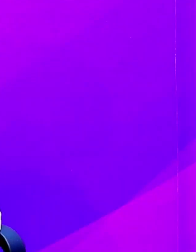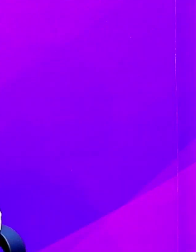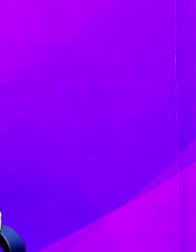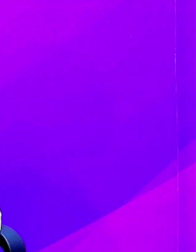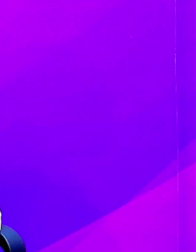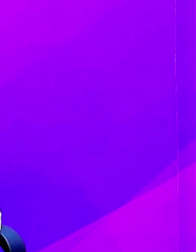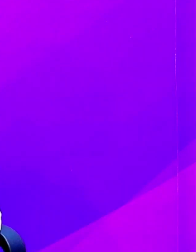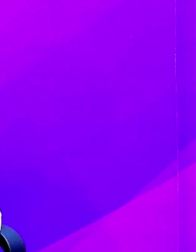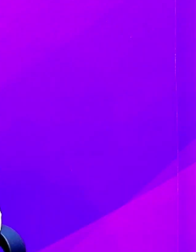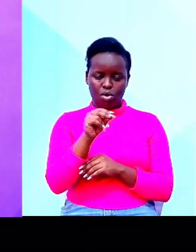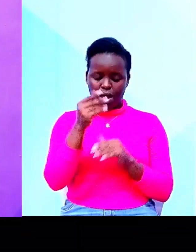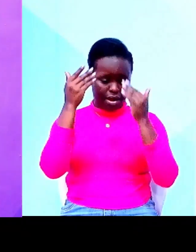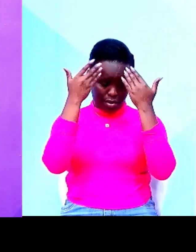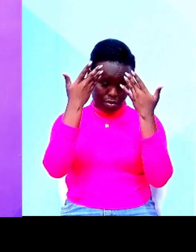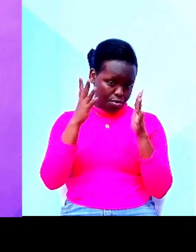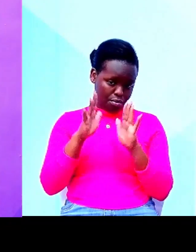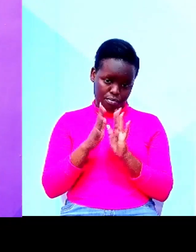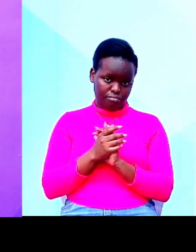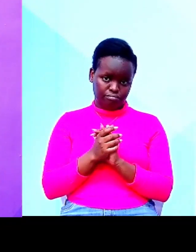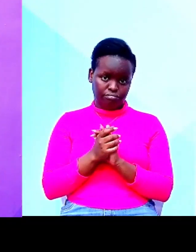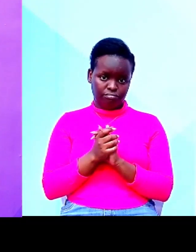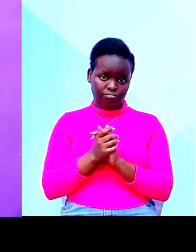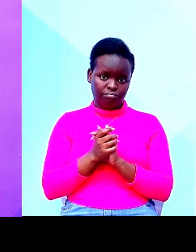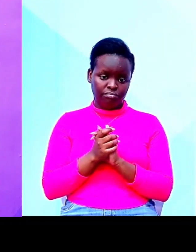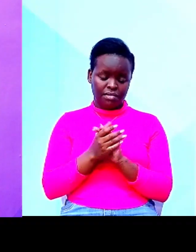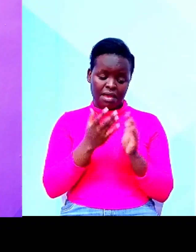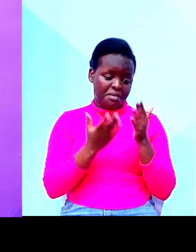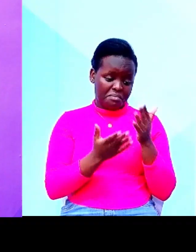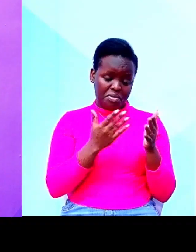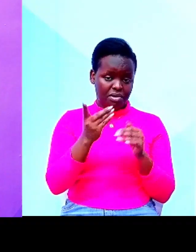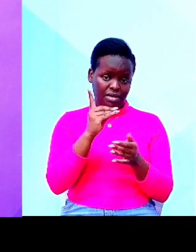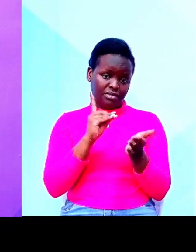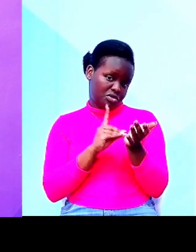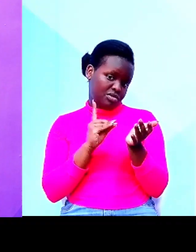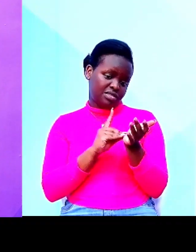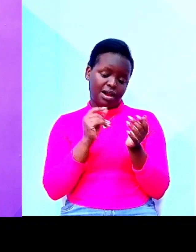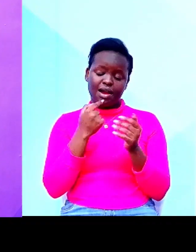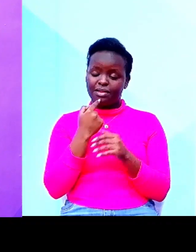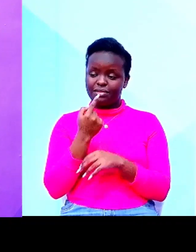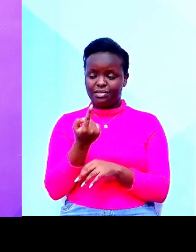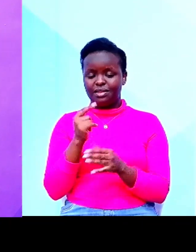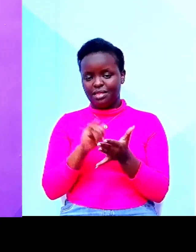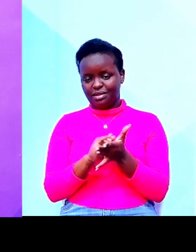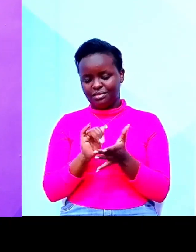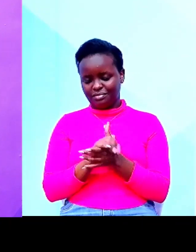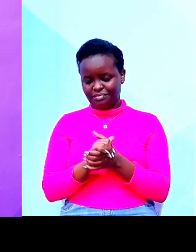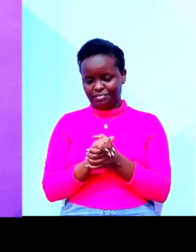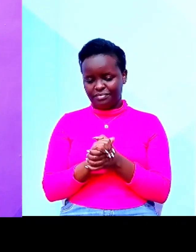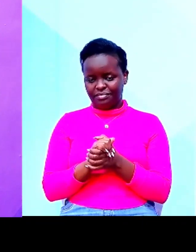No, I don't know. It's only the doctor who can tell that.